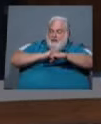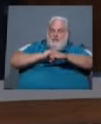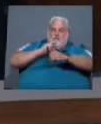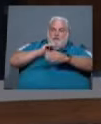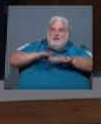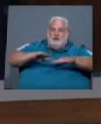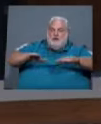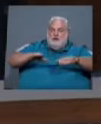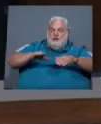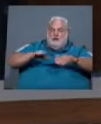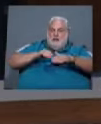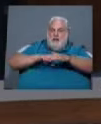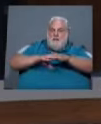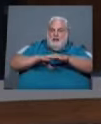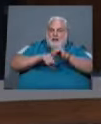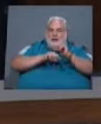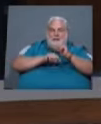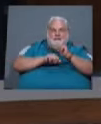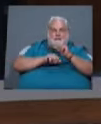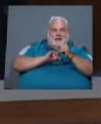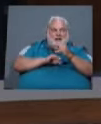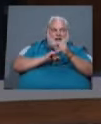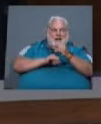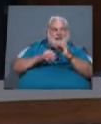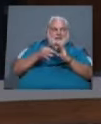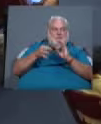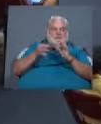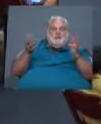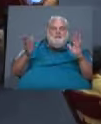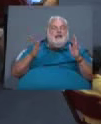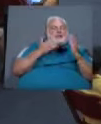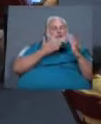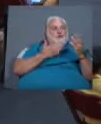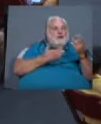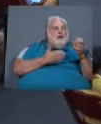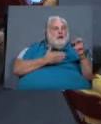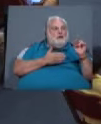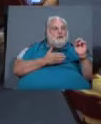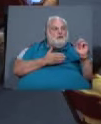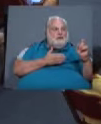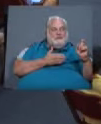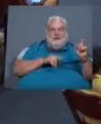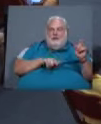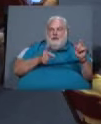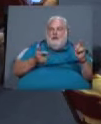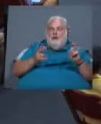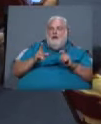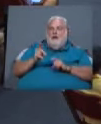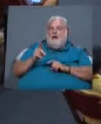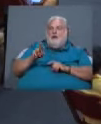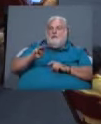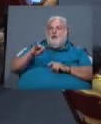going. That's my last comment. Thank you, Director Hendricks. Director Kampuras?